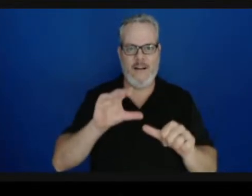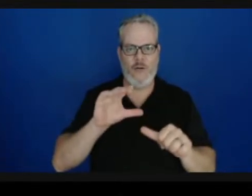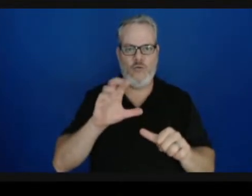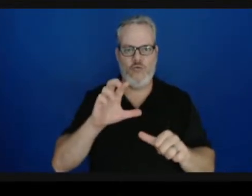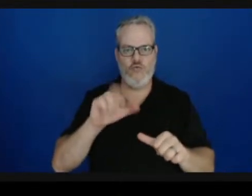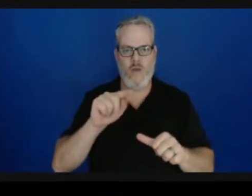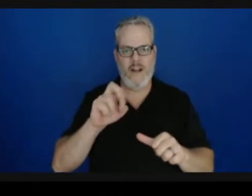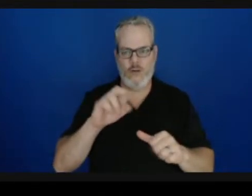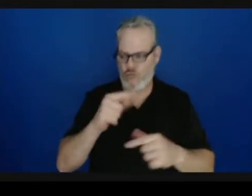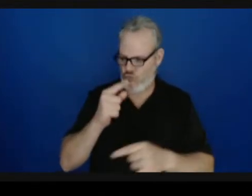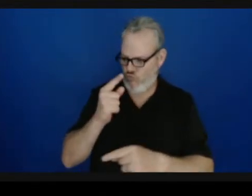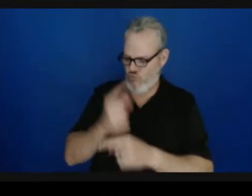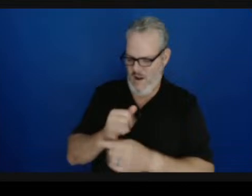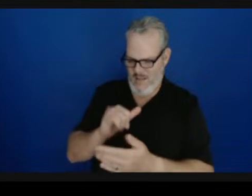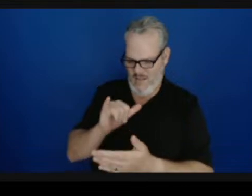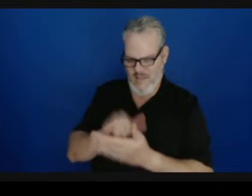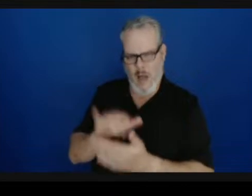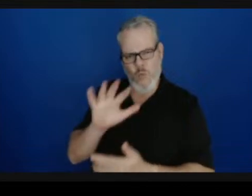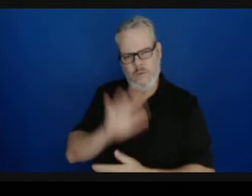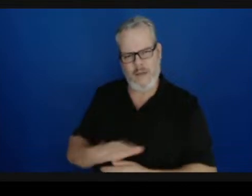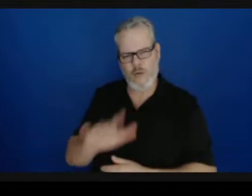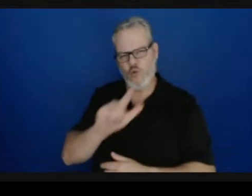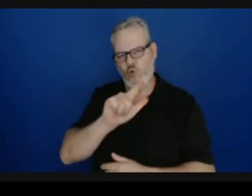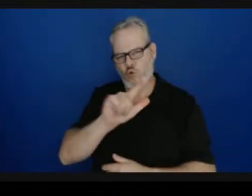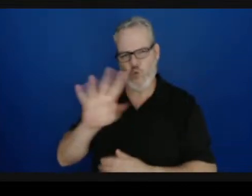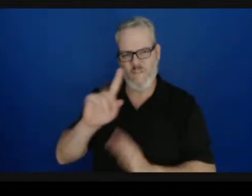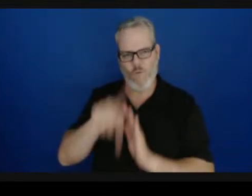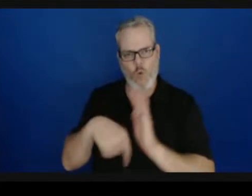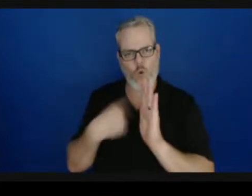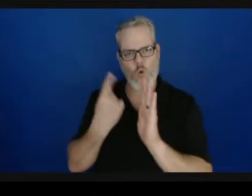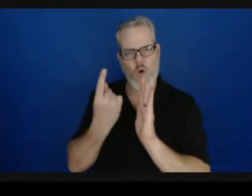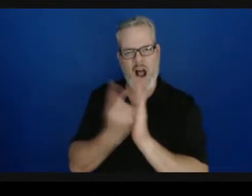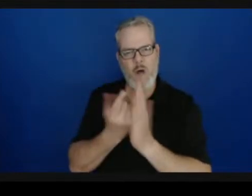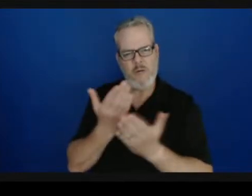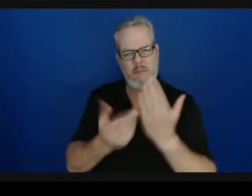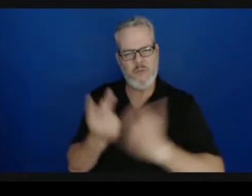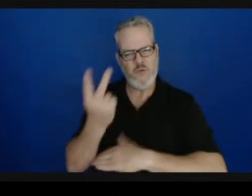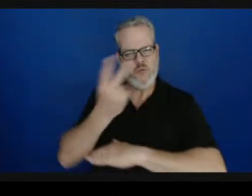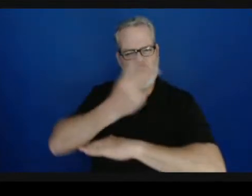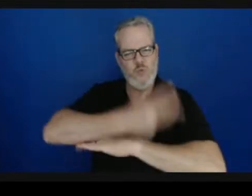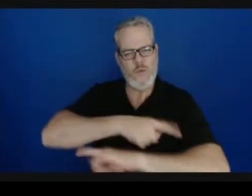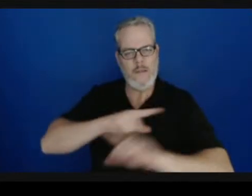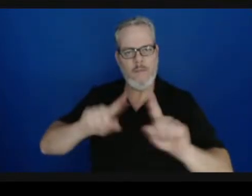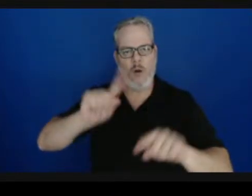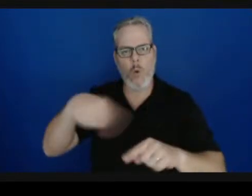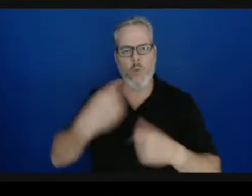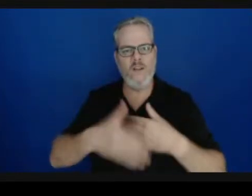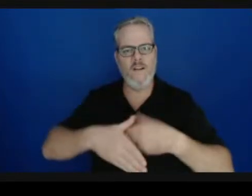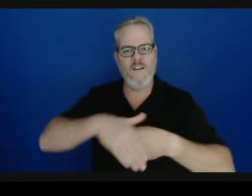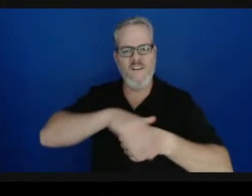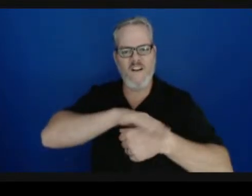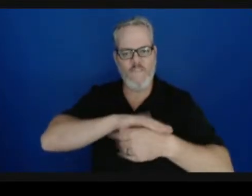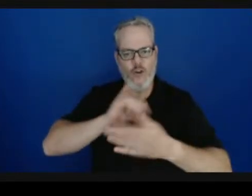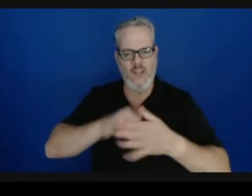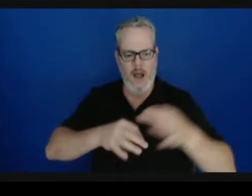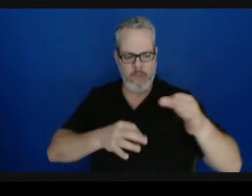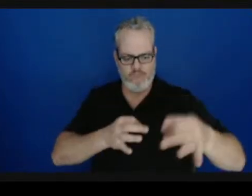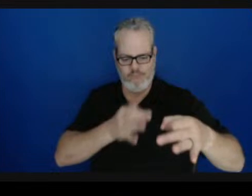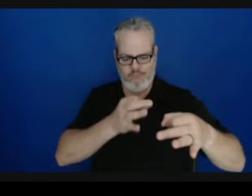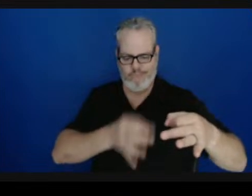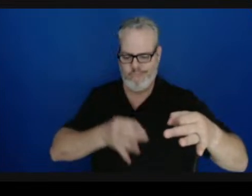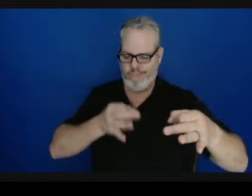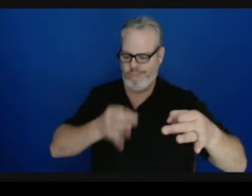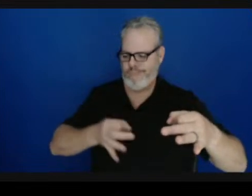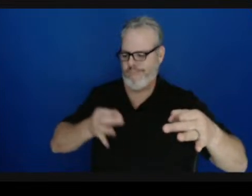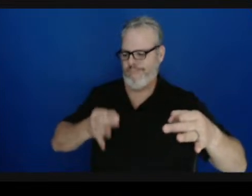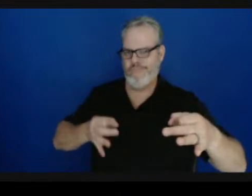to say about 24 hours. Might have been 2 days, but over 24 hours. But it only covered that little swamp. That much.